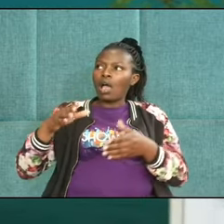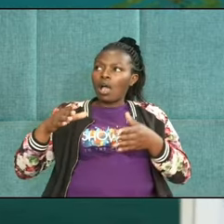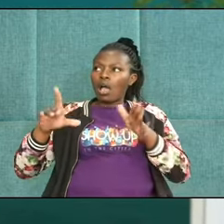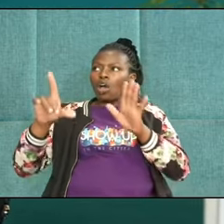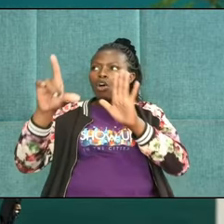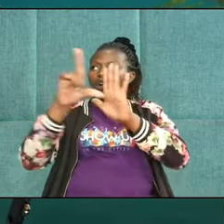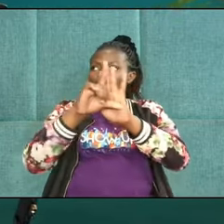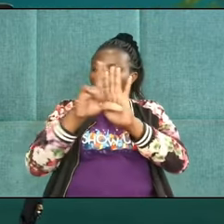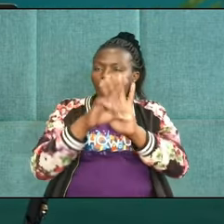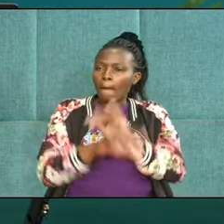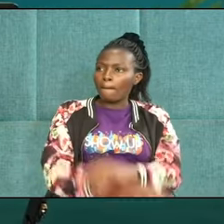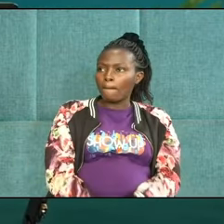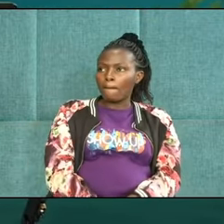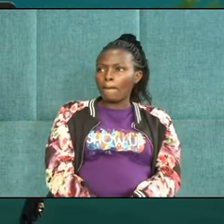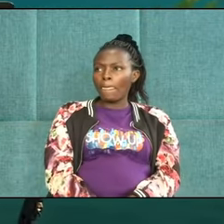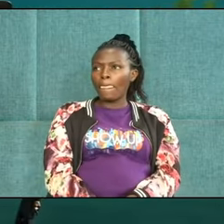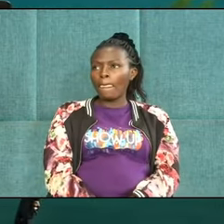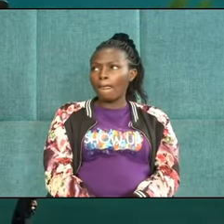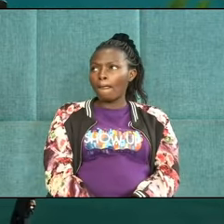we are lifting tithe and offering.